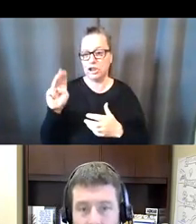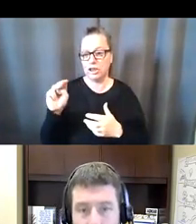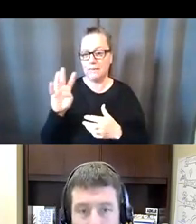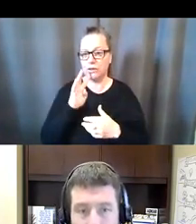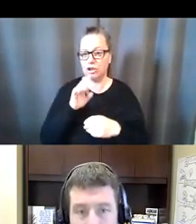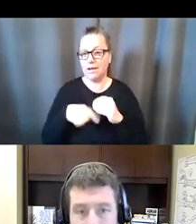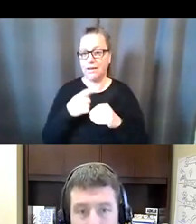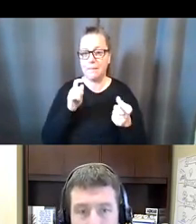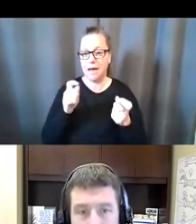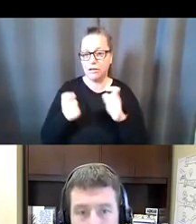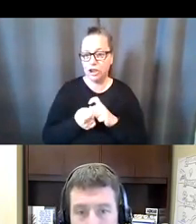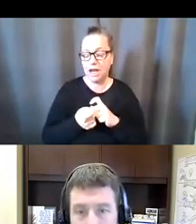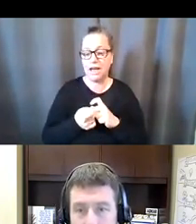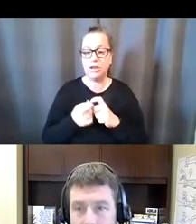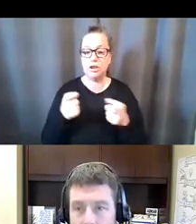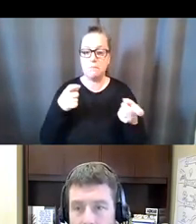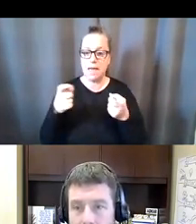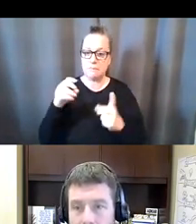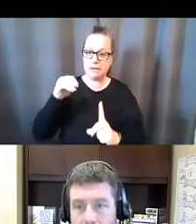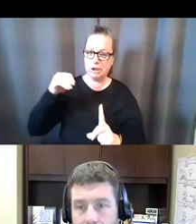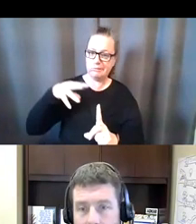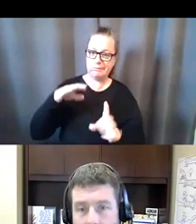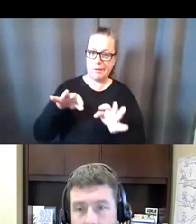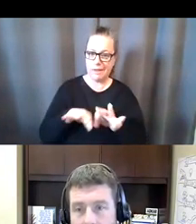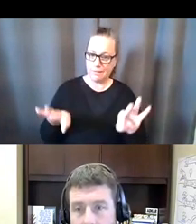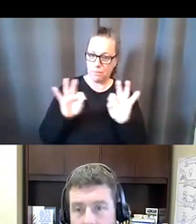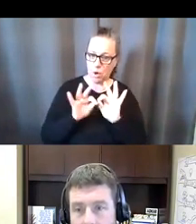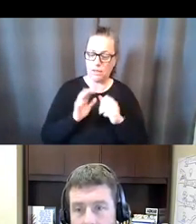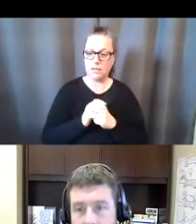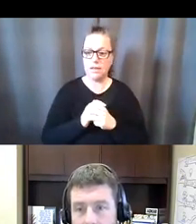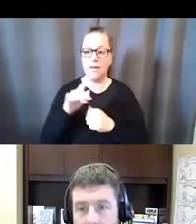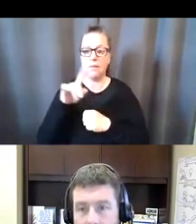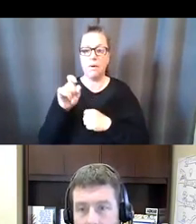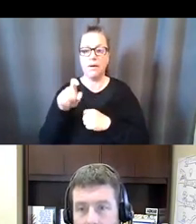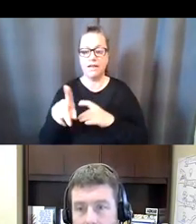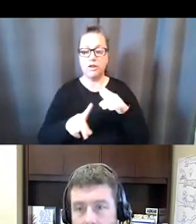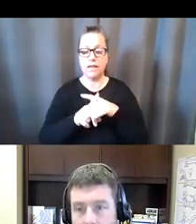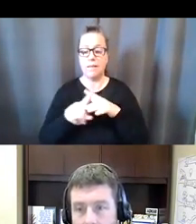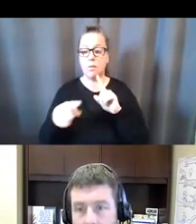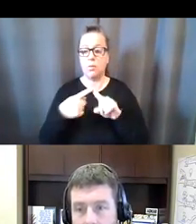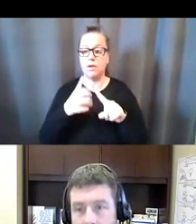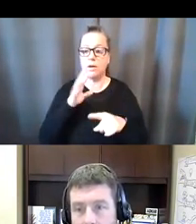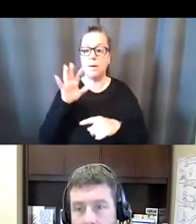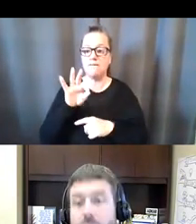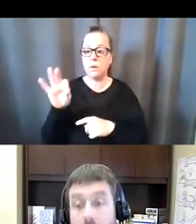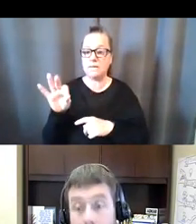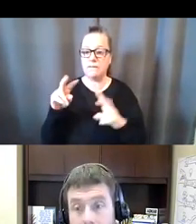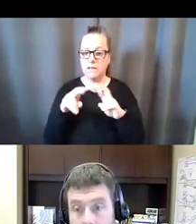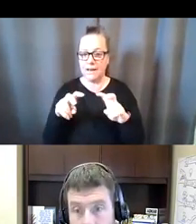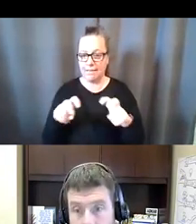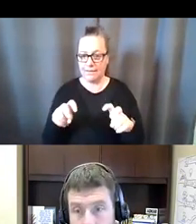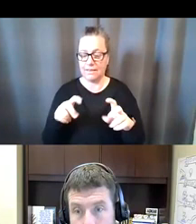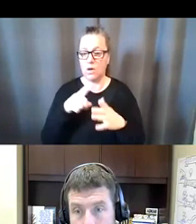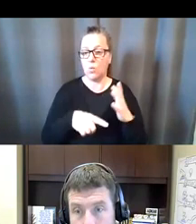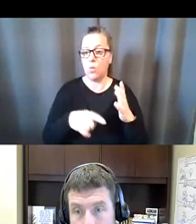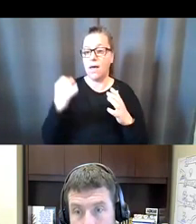change management and shining light on the importance. There was a question that came in when you were talking about force field analysis. What if